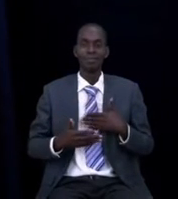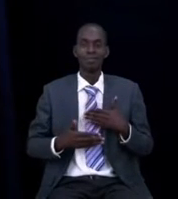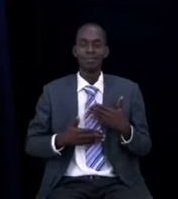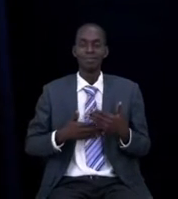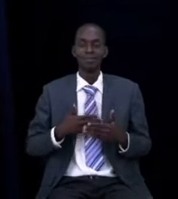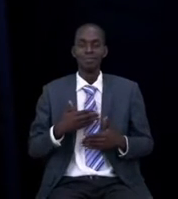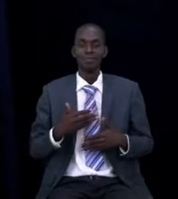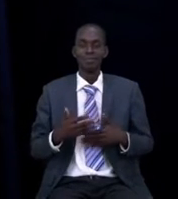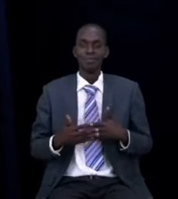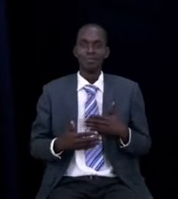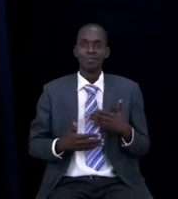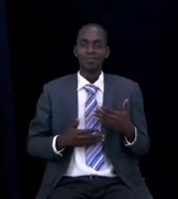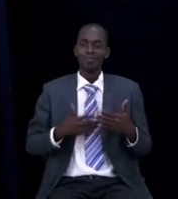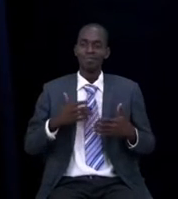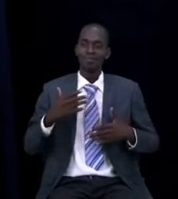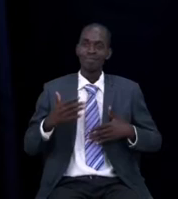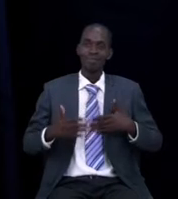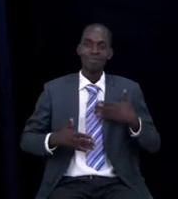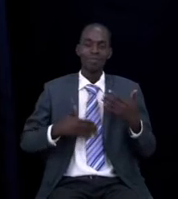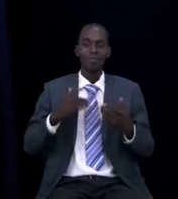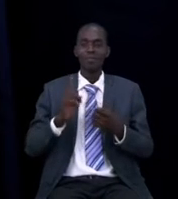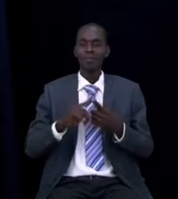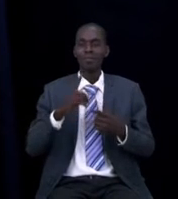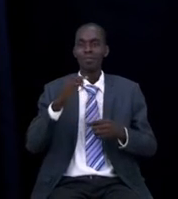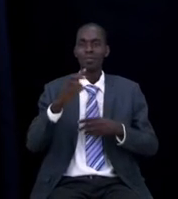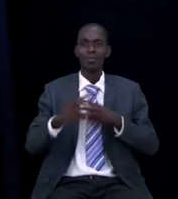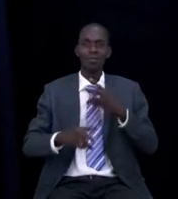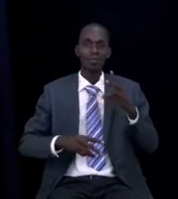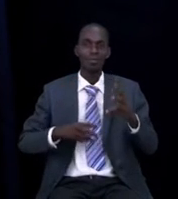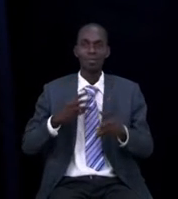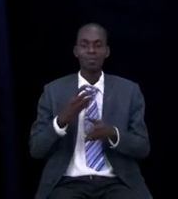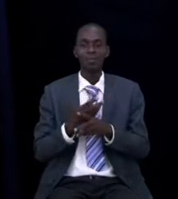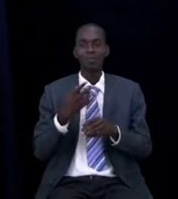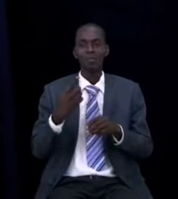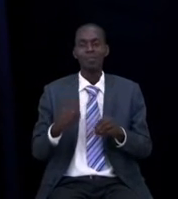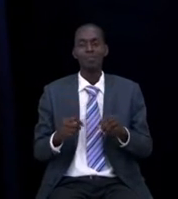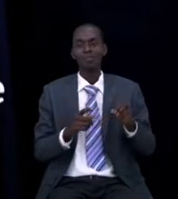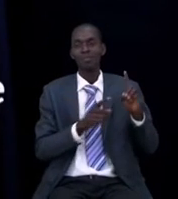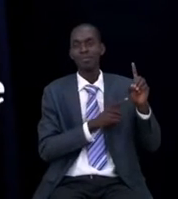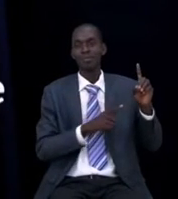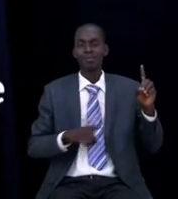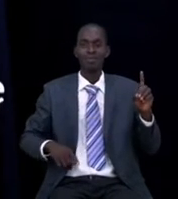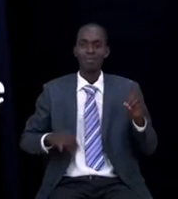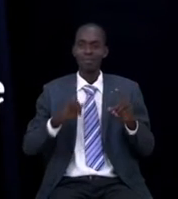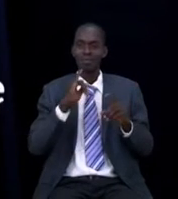ah, joy to the world, the Lord is come.